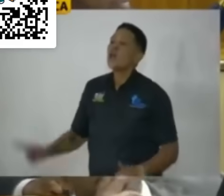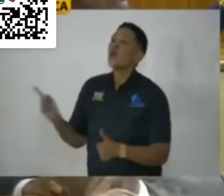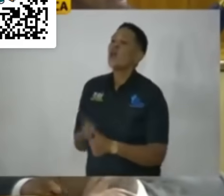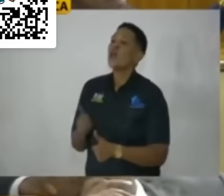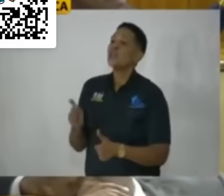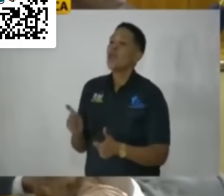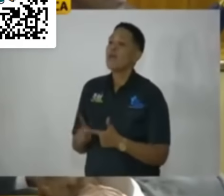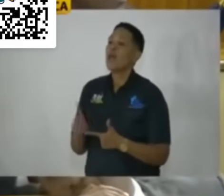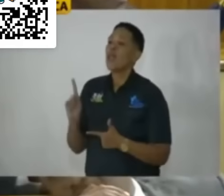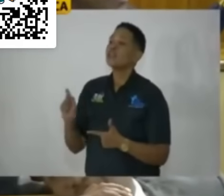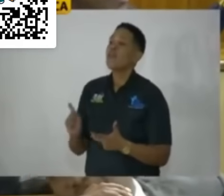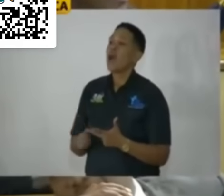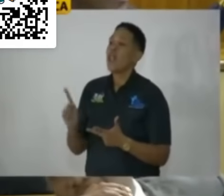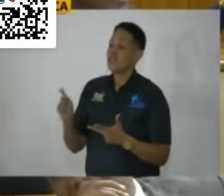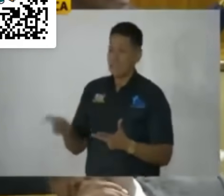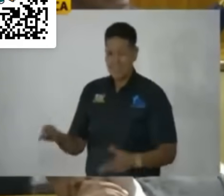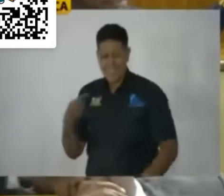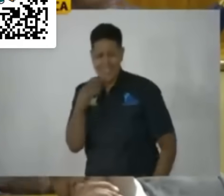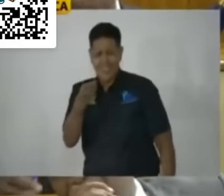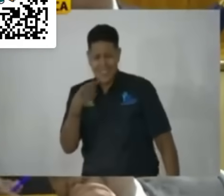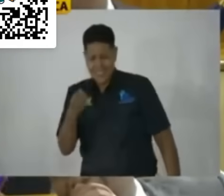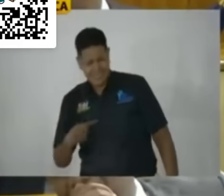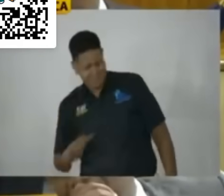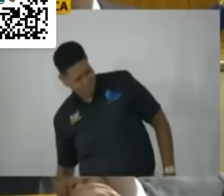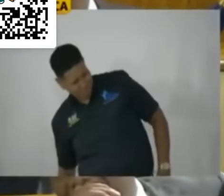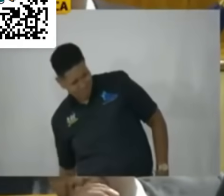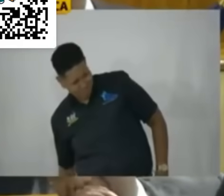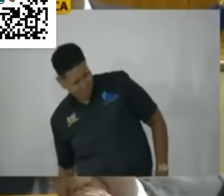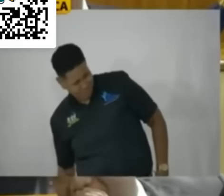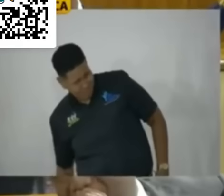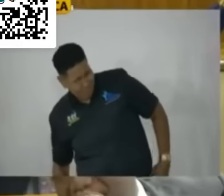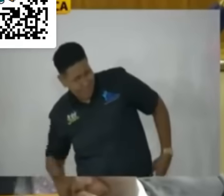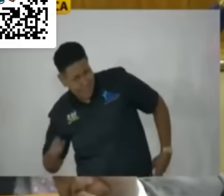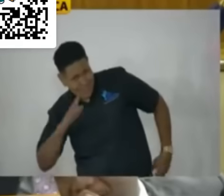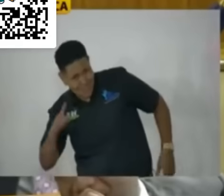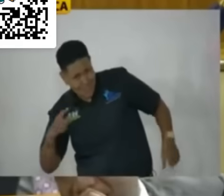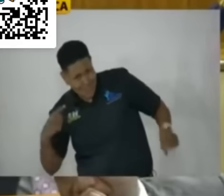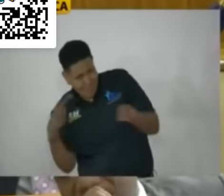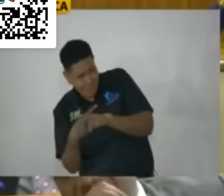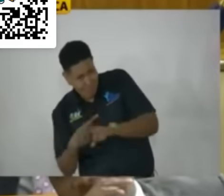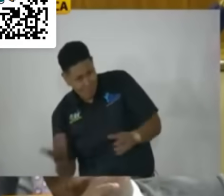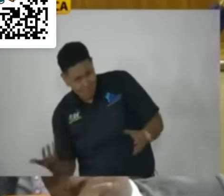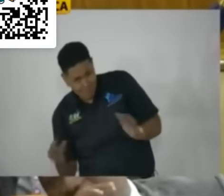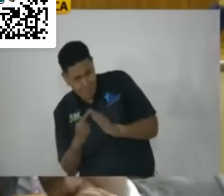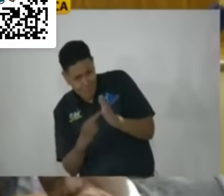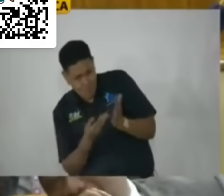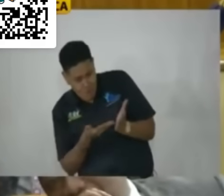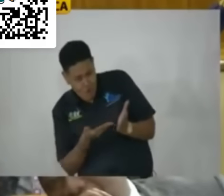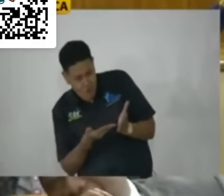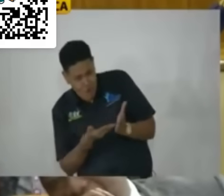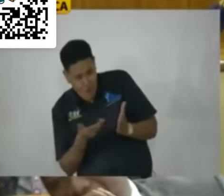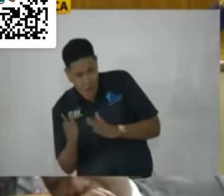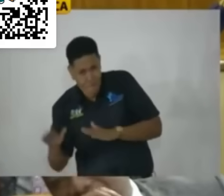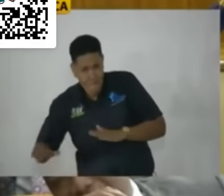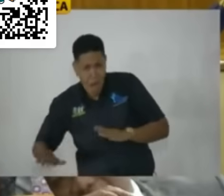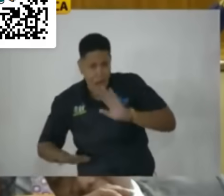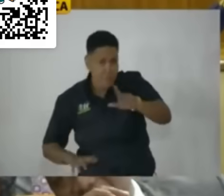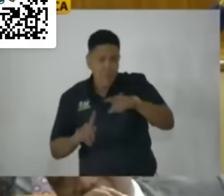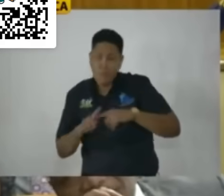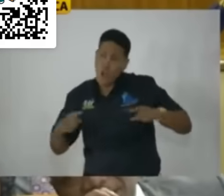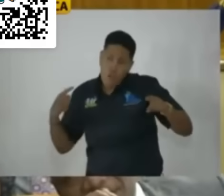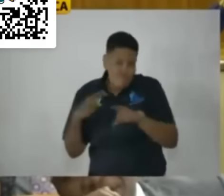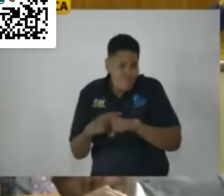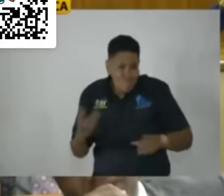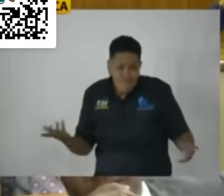who will be chairing these committees is ultra vires the rules of this House and ultra